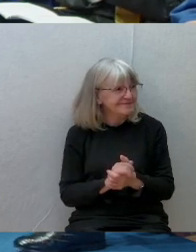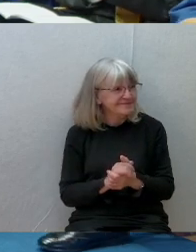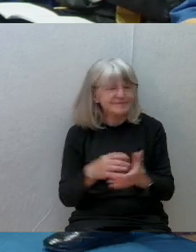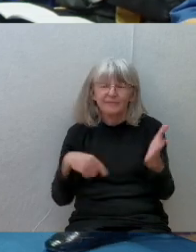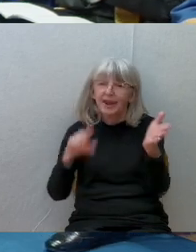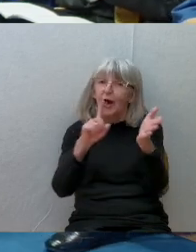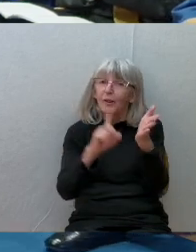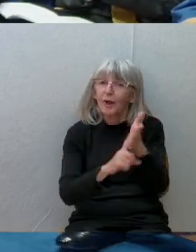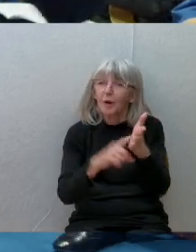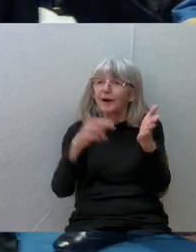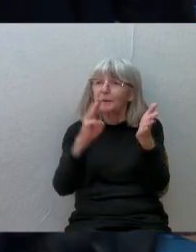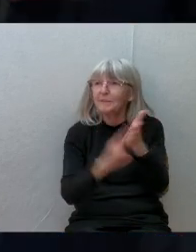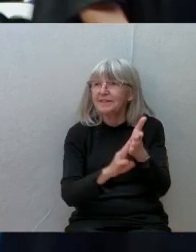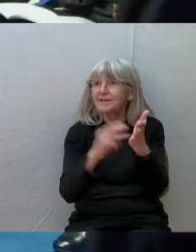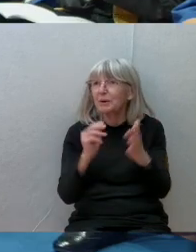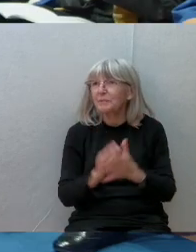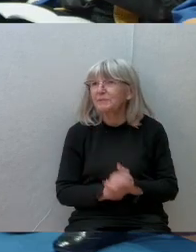Laura Minto.